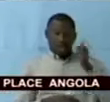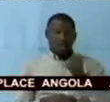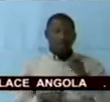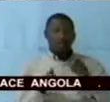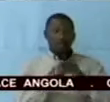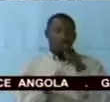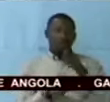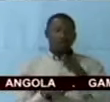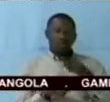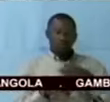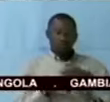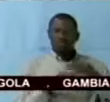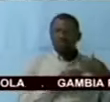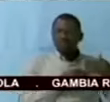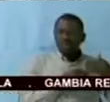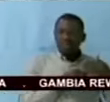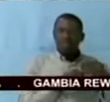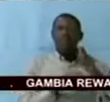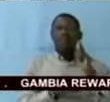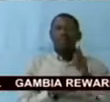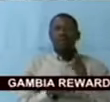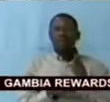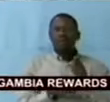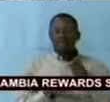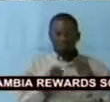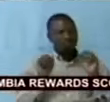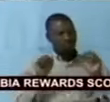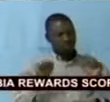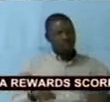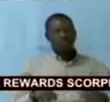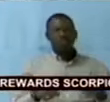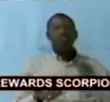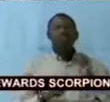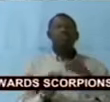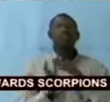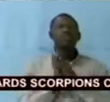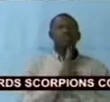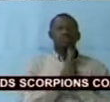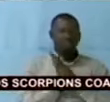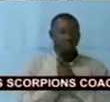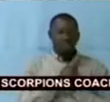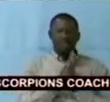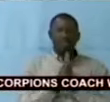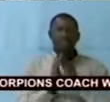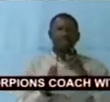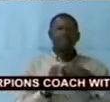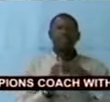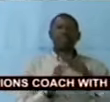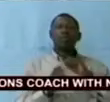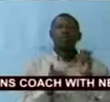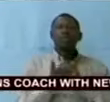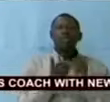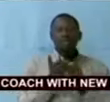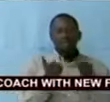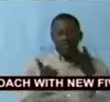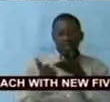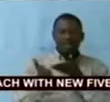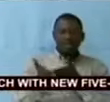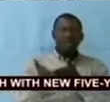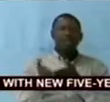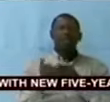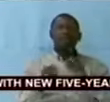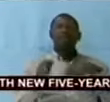to an extent, but then it is possible to challenge its provisions for